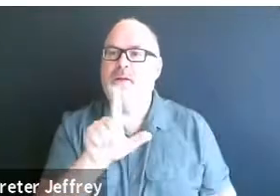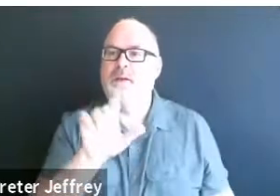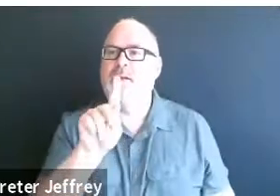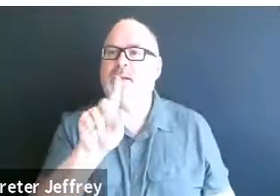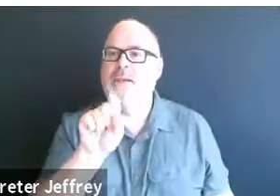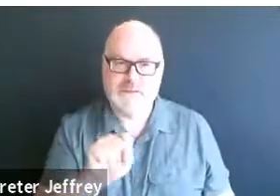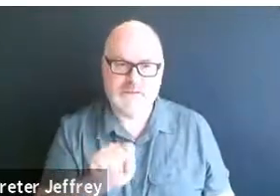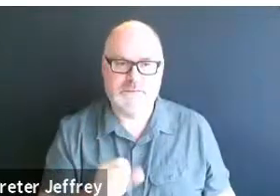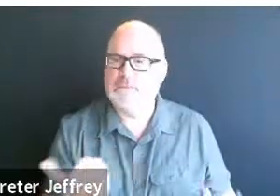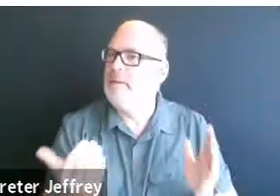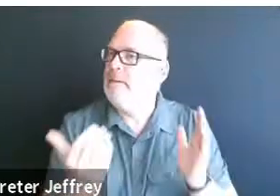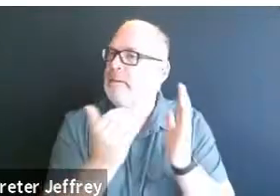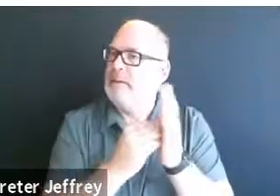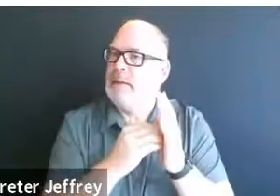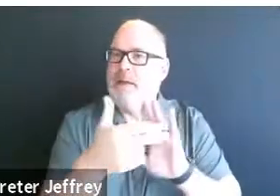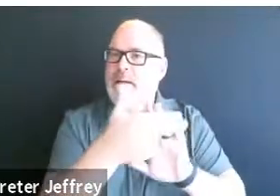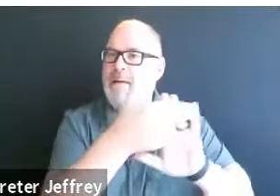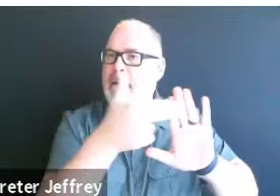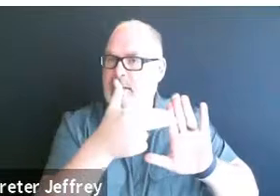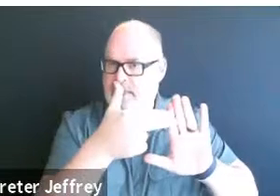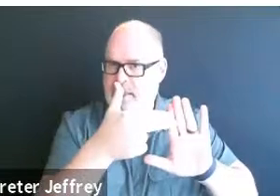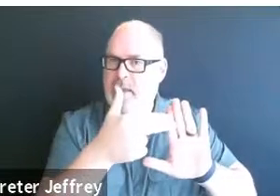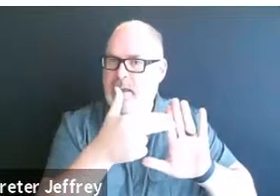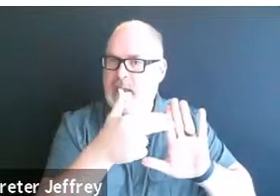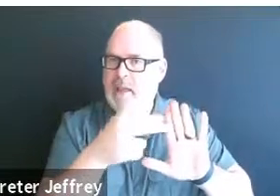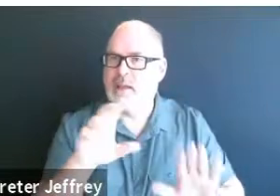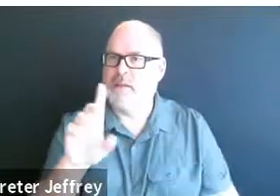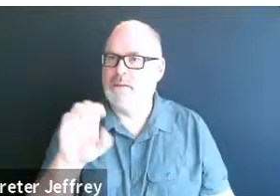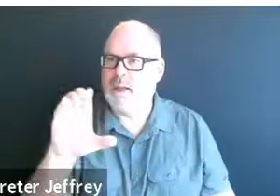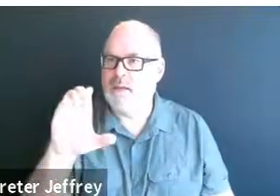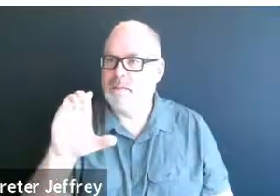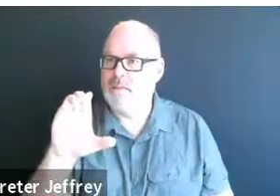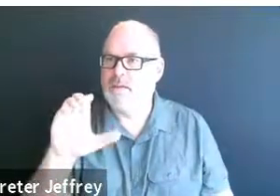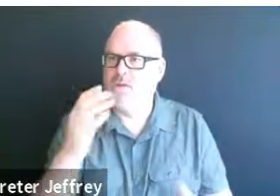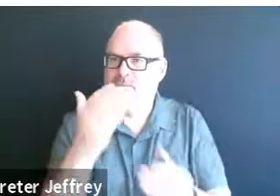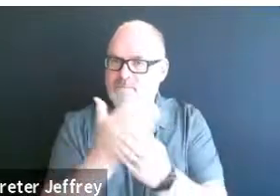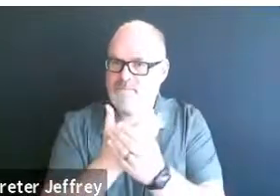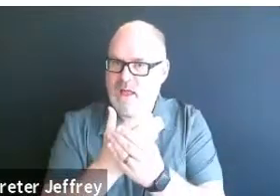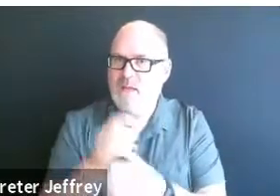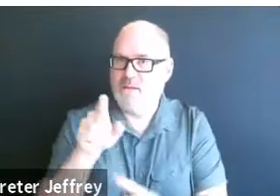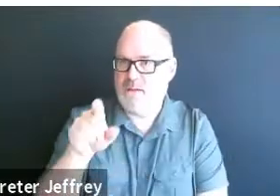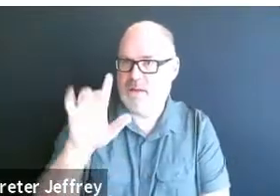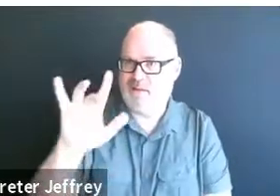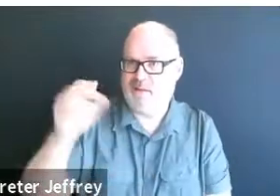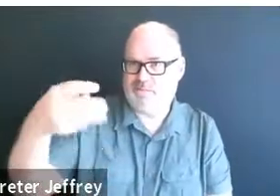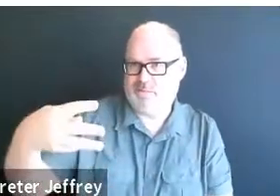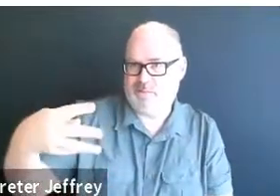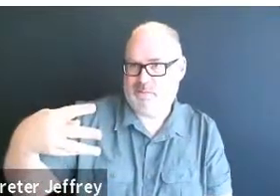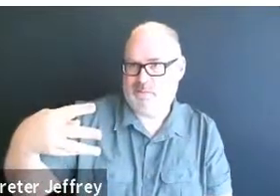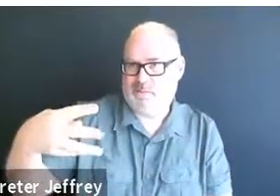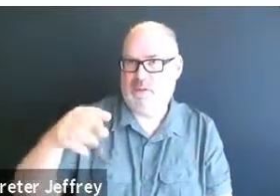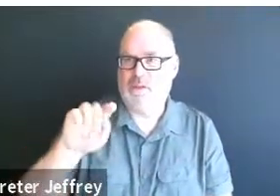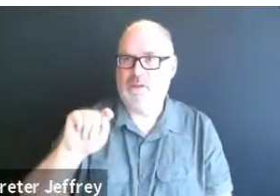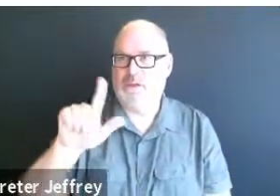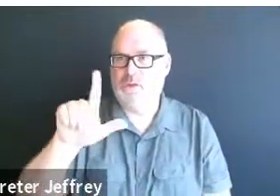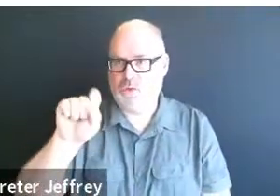So again, we're going to highlight, and the documents or files is right here in the tools